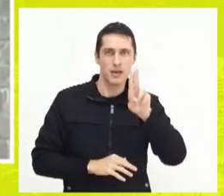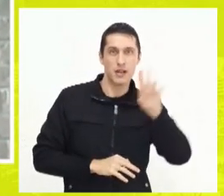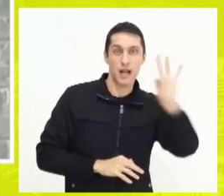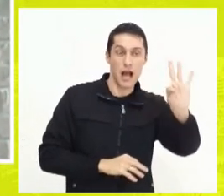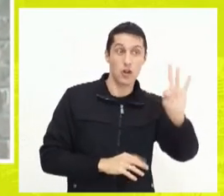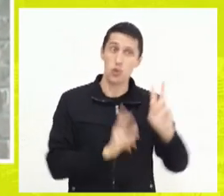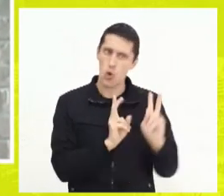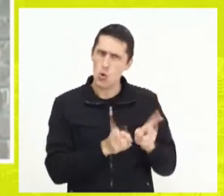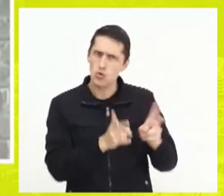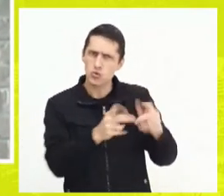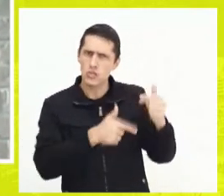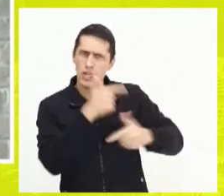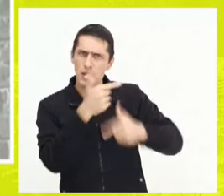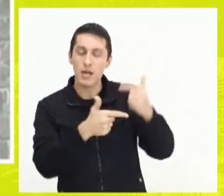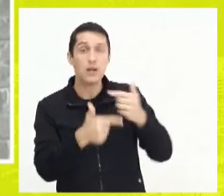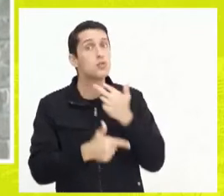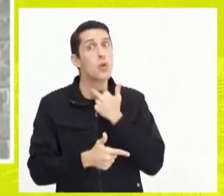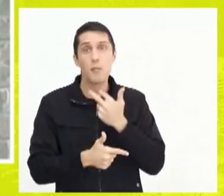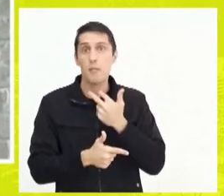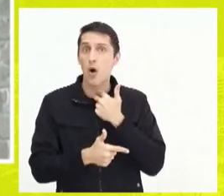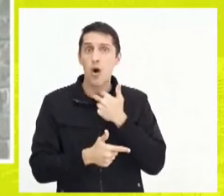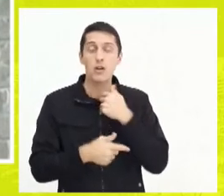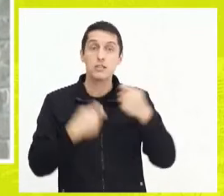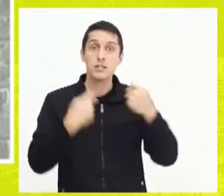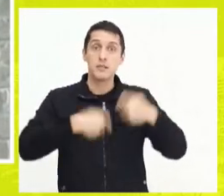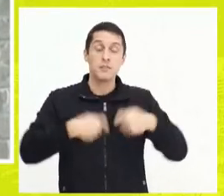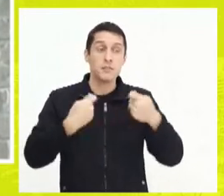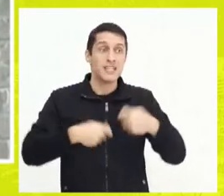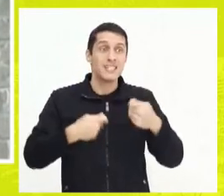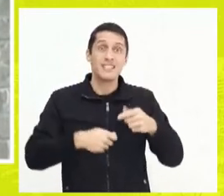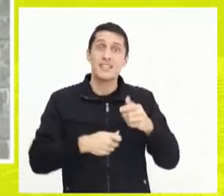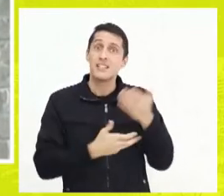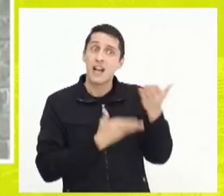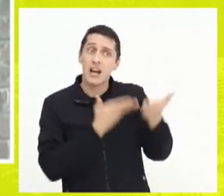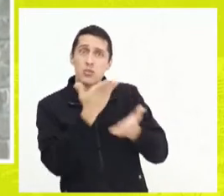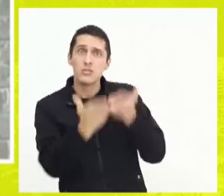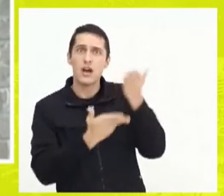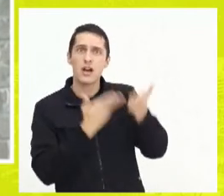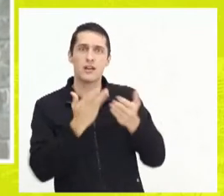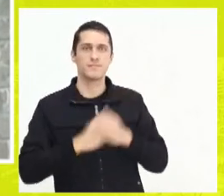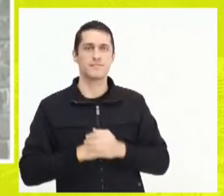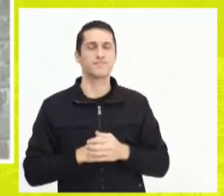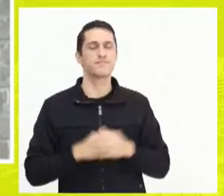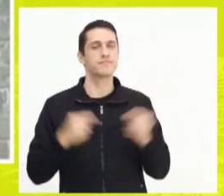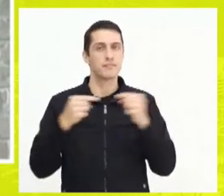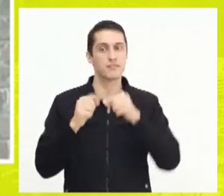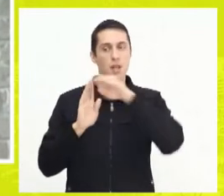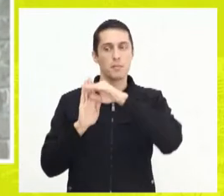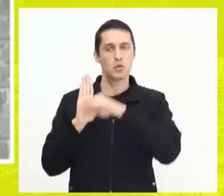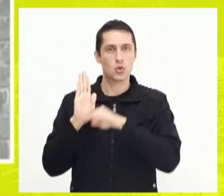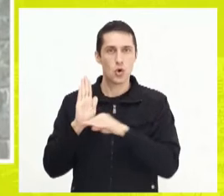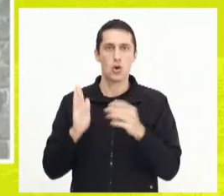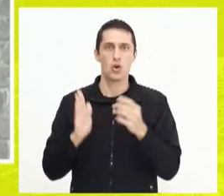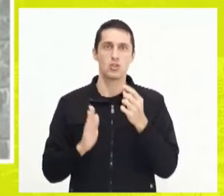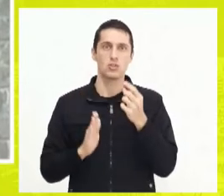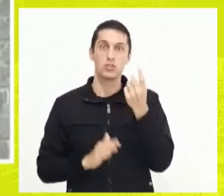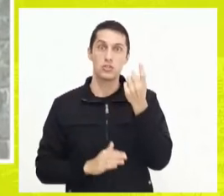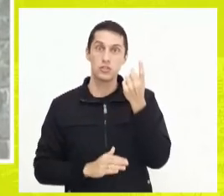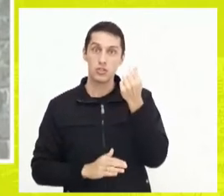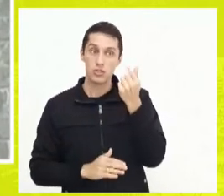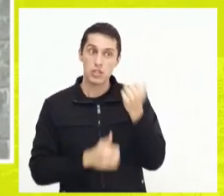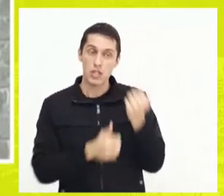co-workers he's more vulnerable so everything is related to protocols financial support